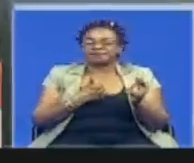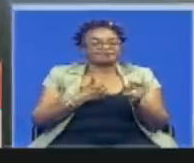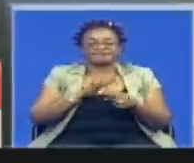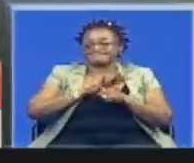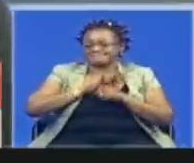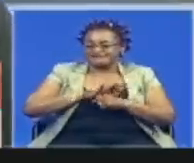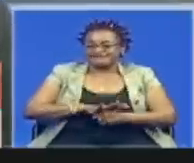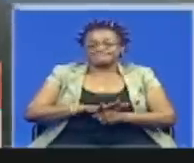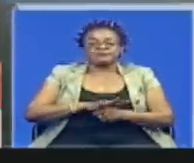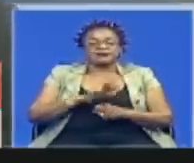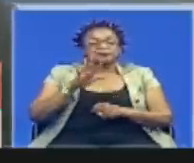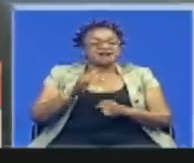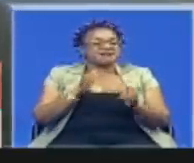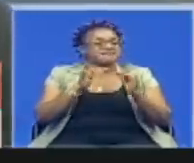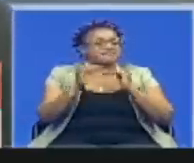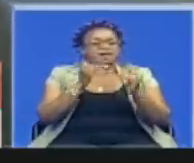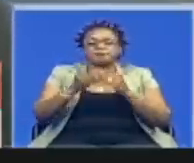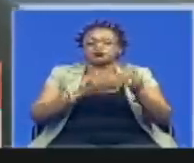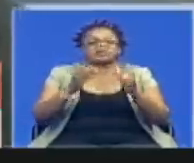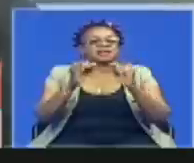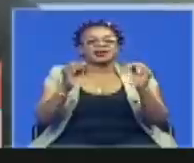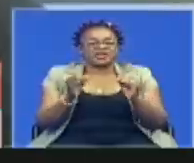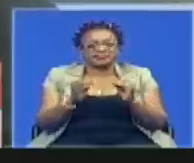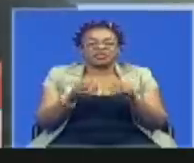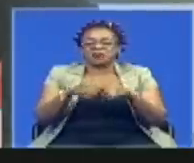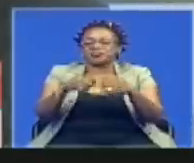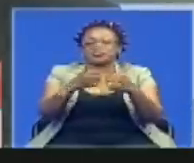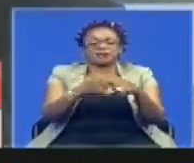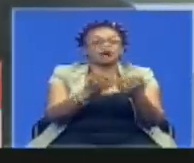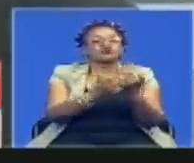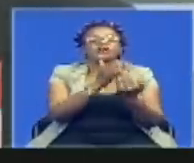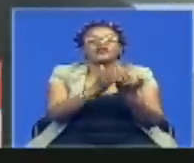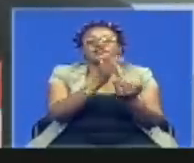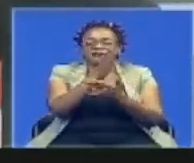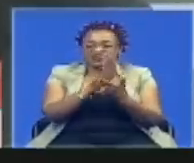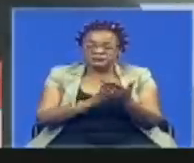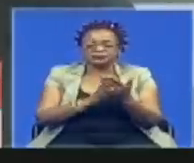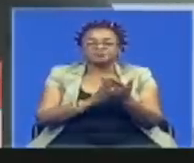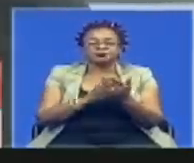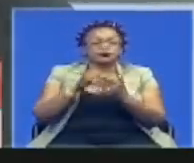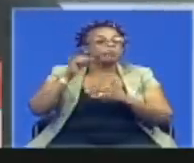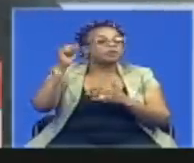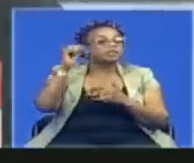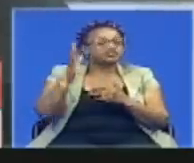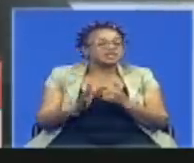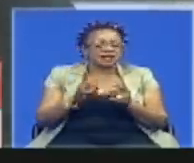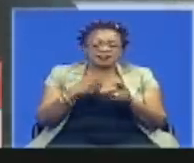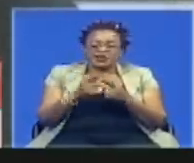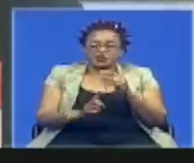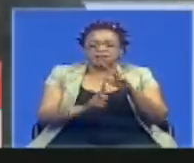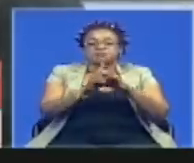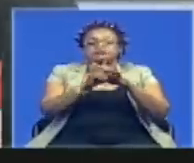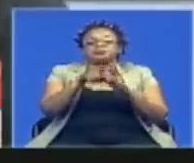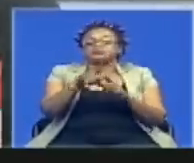an unfair process or a process that seems to be skewed in favor of a certain political outcome, then that problem arises. And that's